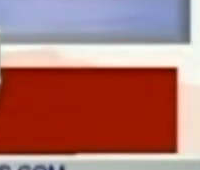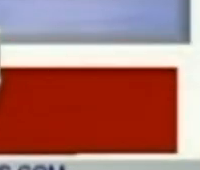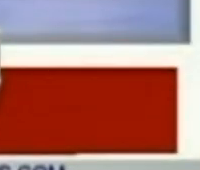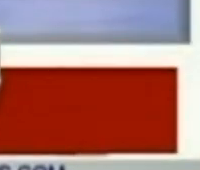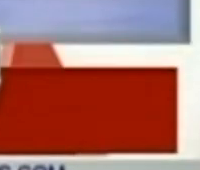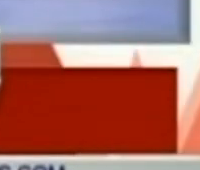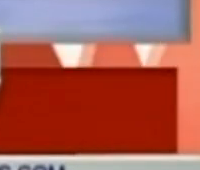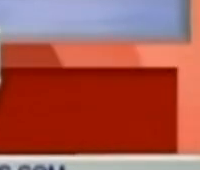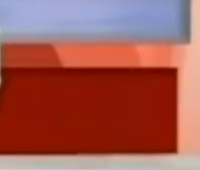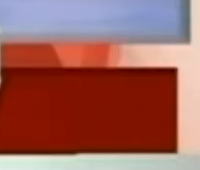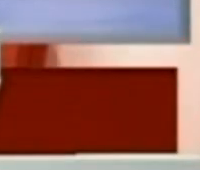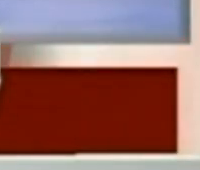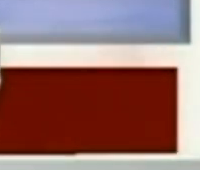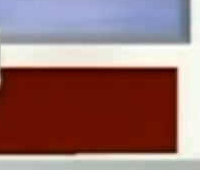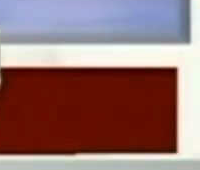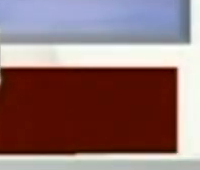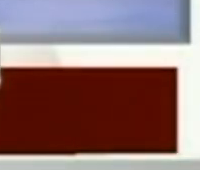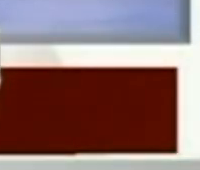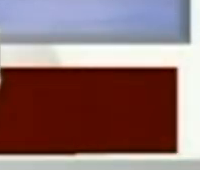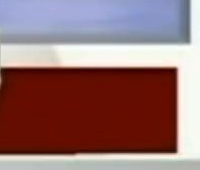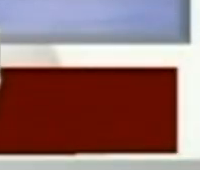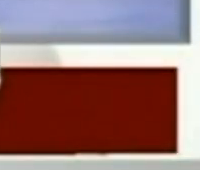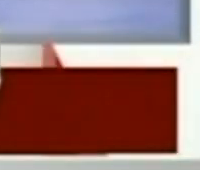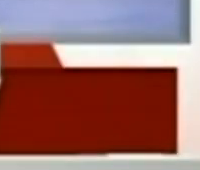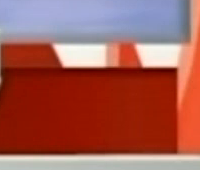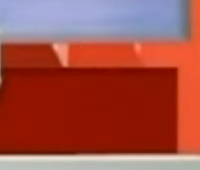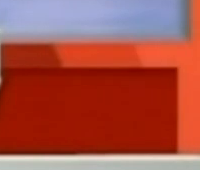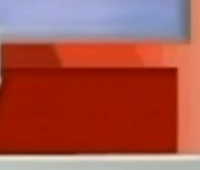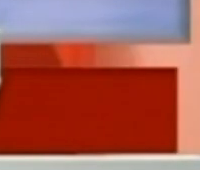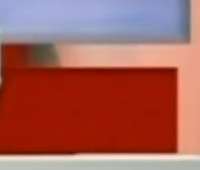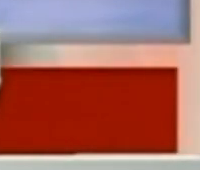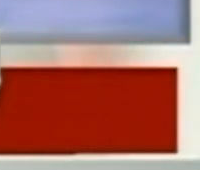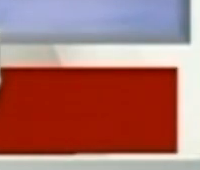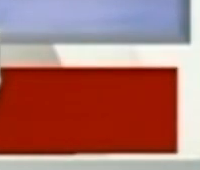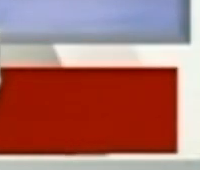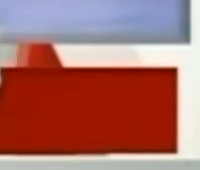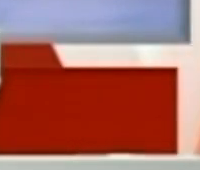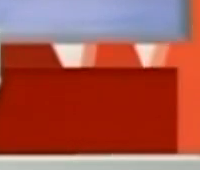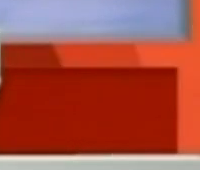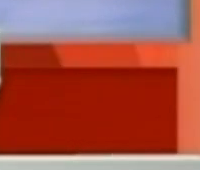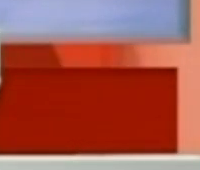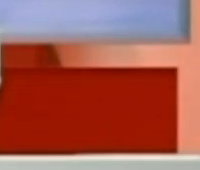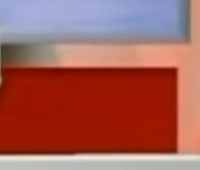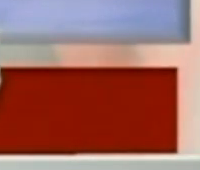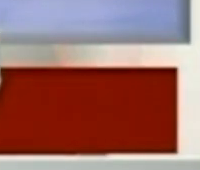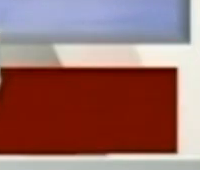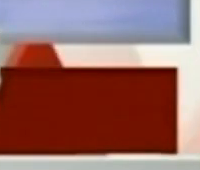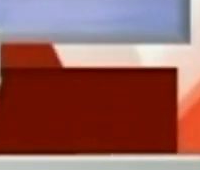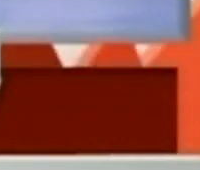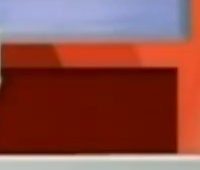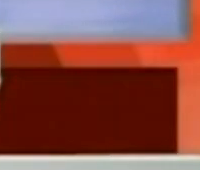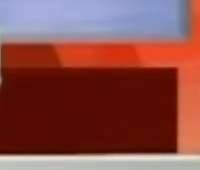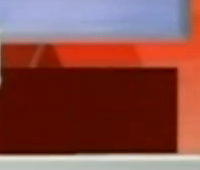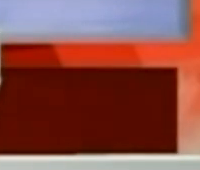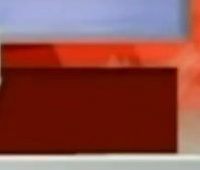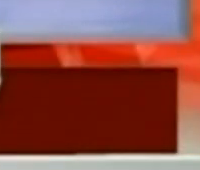we're tired, but at the same time, also relieved that we've finally come to the conclusion of this impeachment trial.